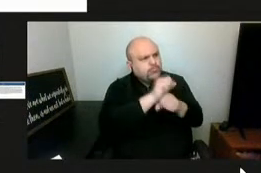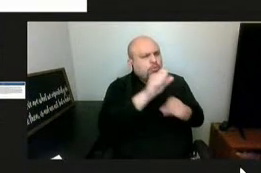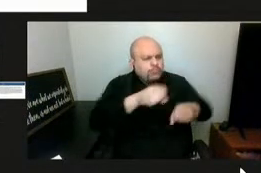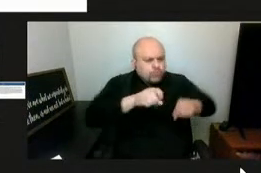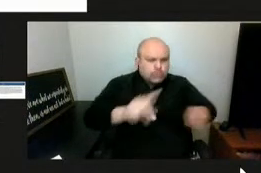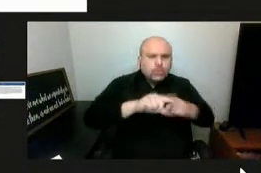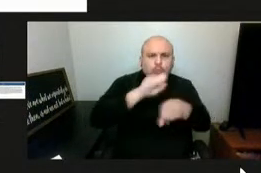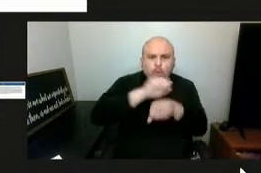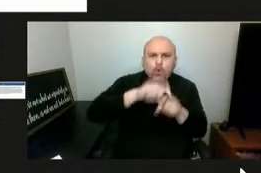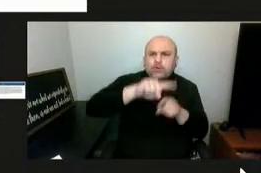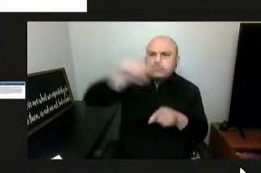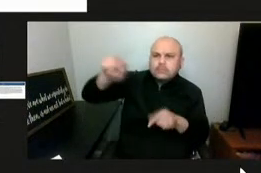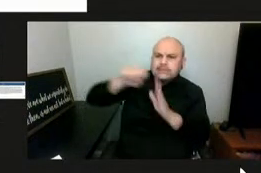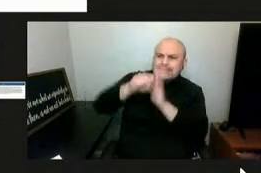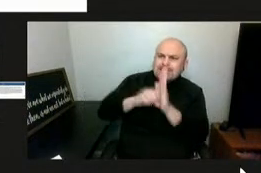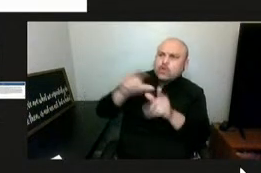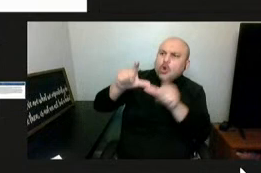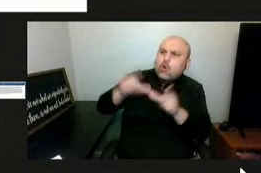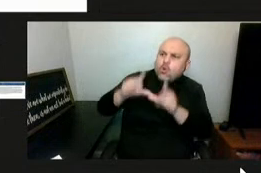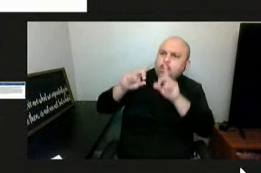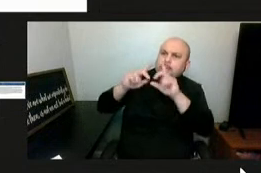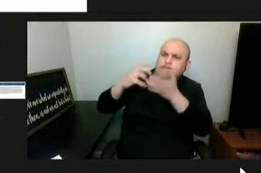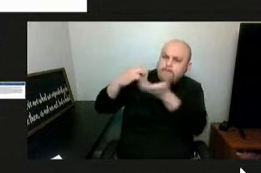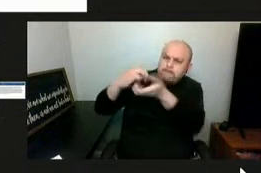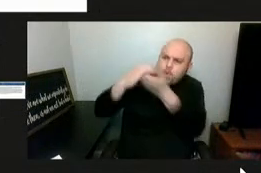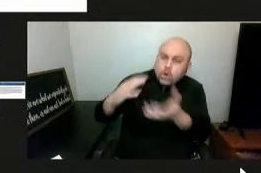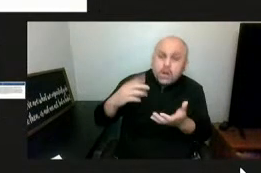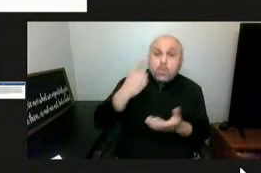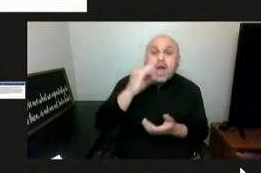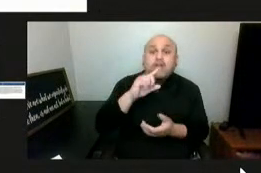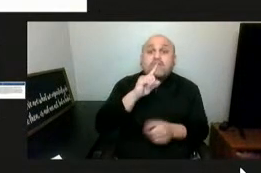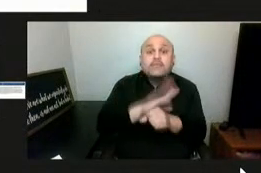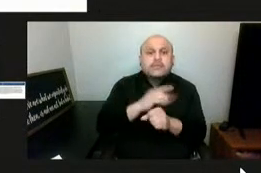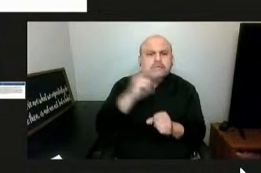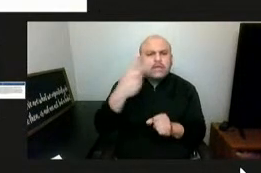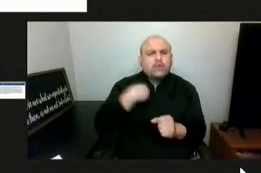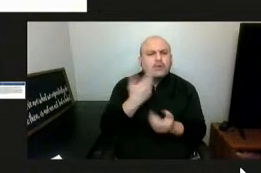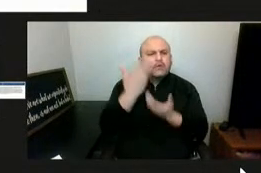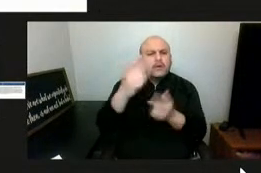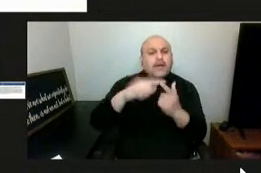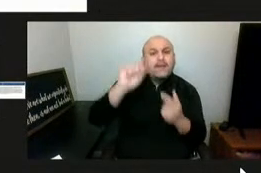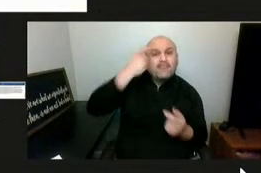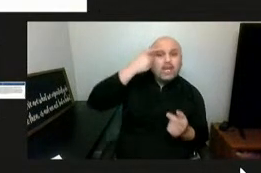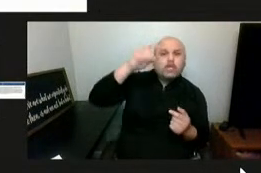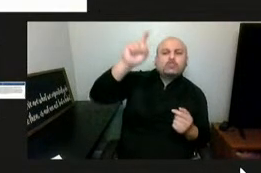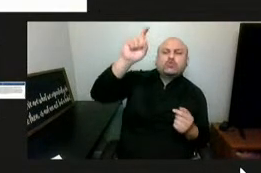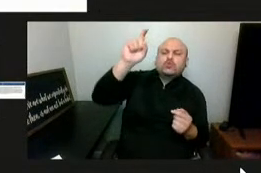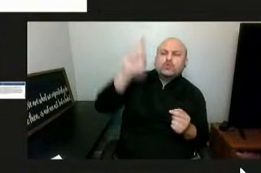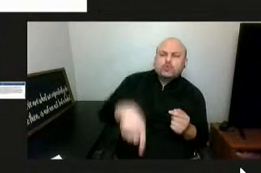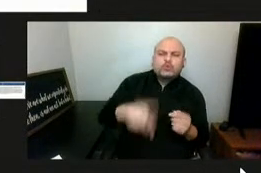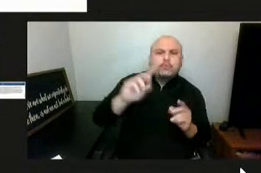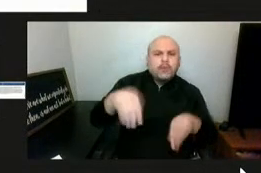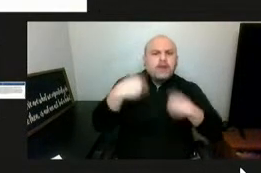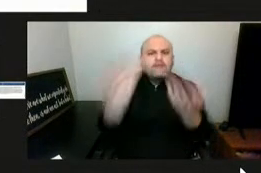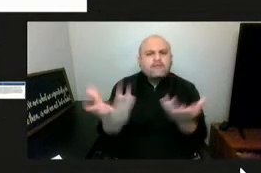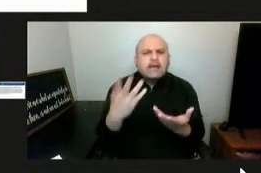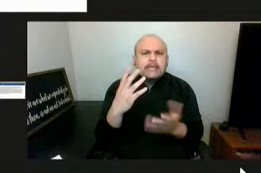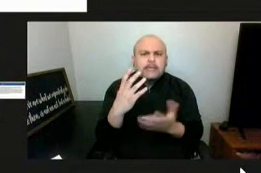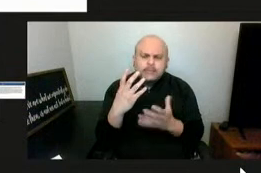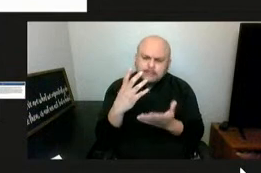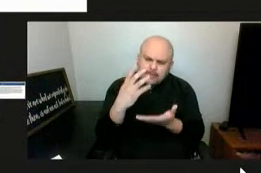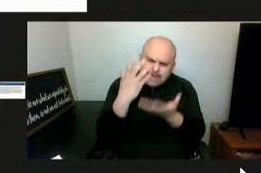local partners. As one of these commitments, second, we recommend that the federal government provide robust funding for